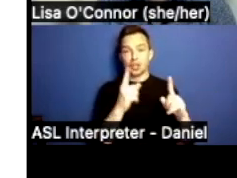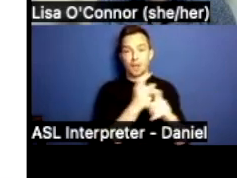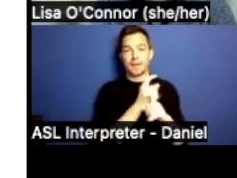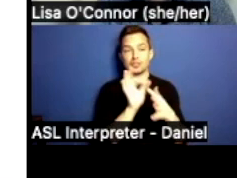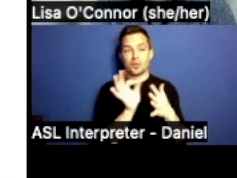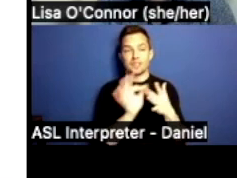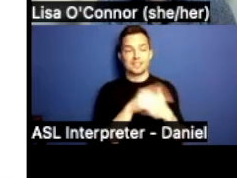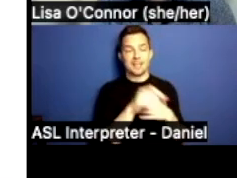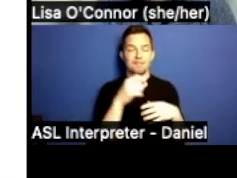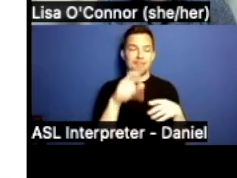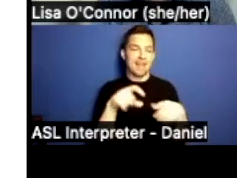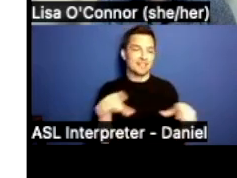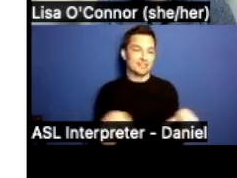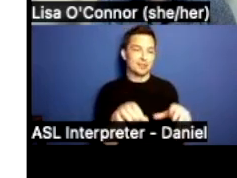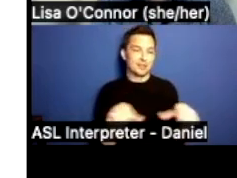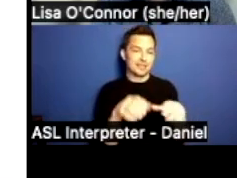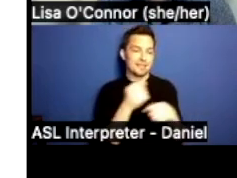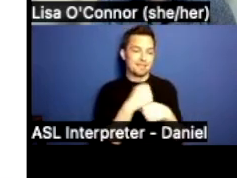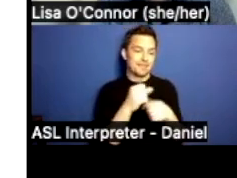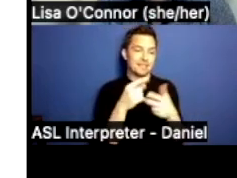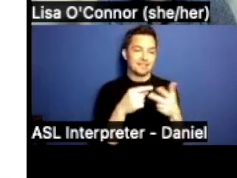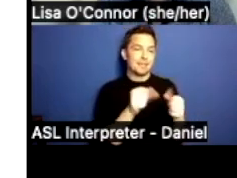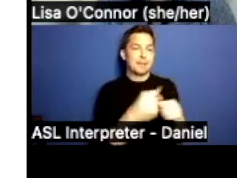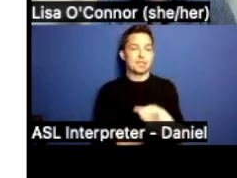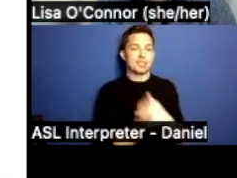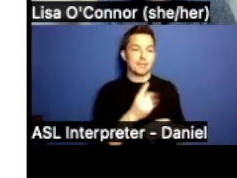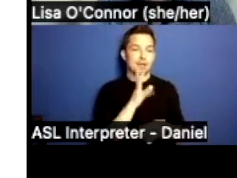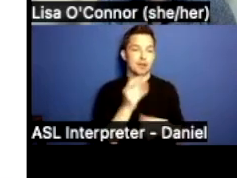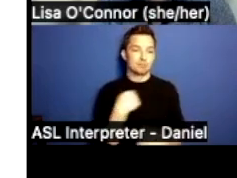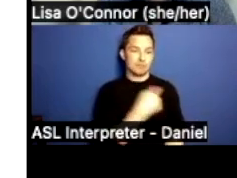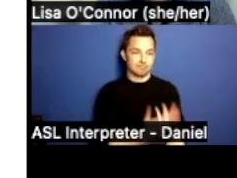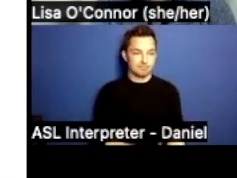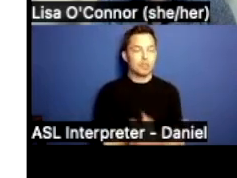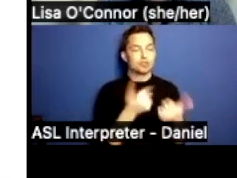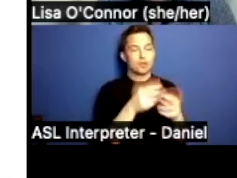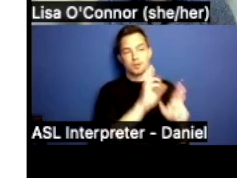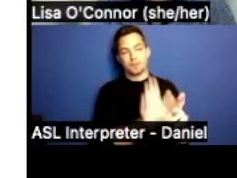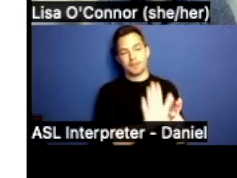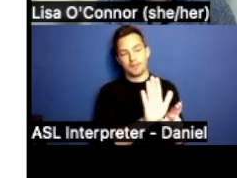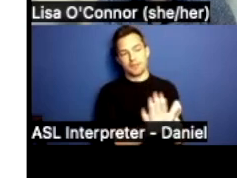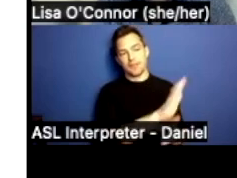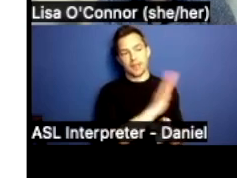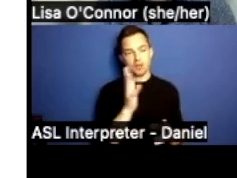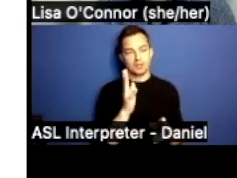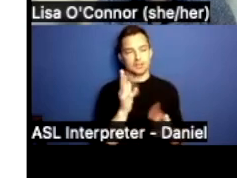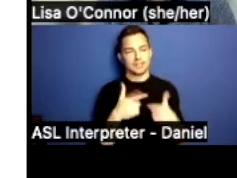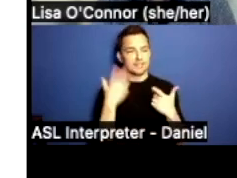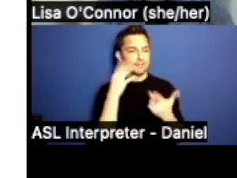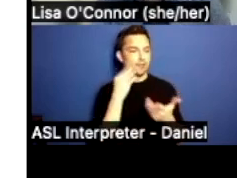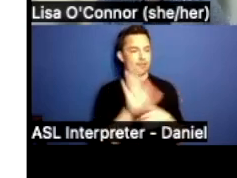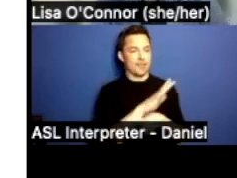they've had to make in order to get there to talk to us, right? Trying to respect their lived experiences, the